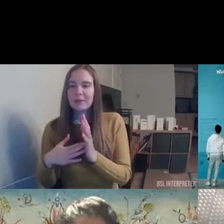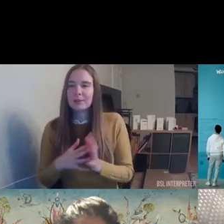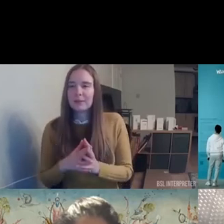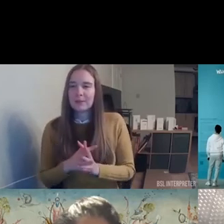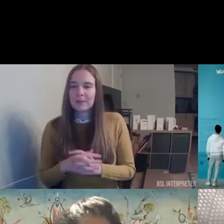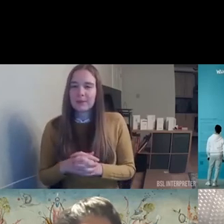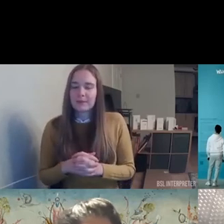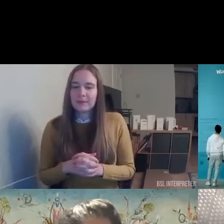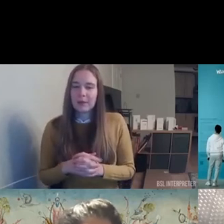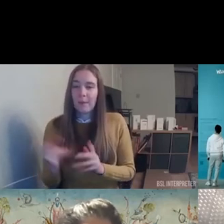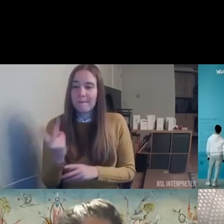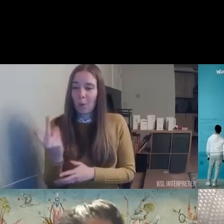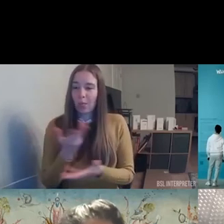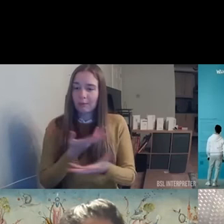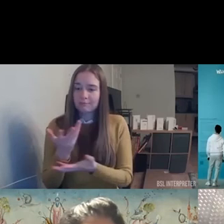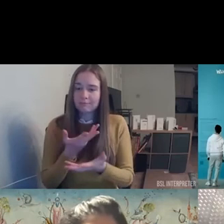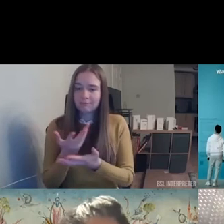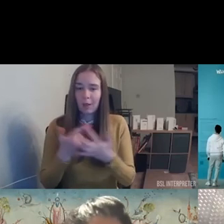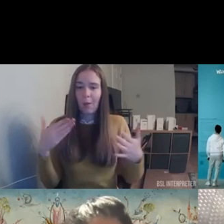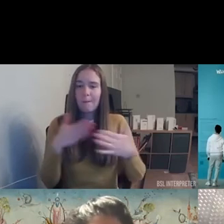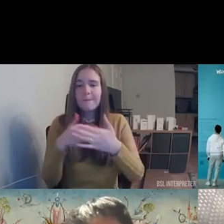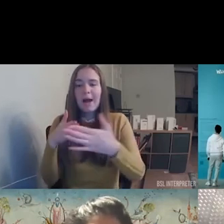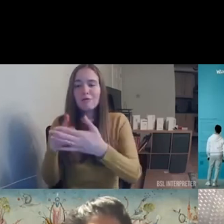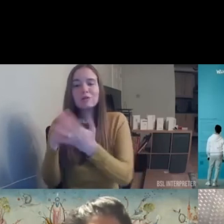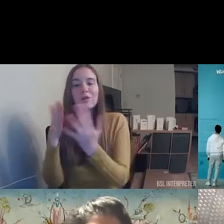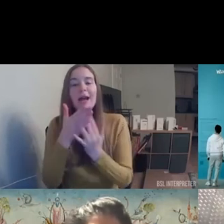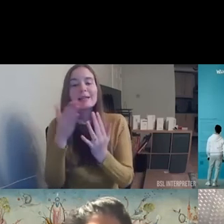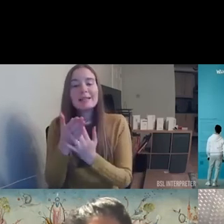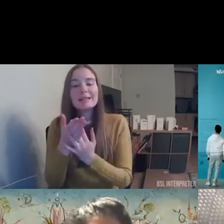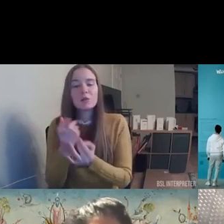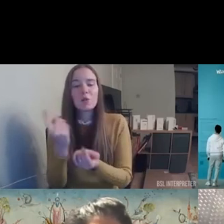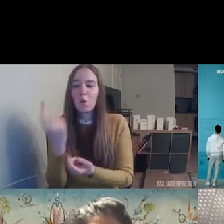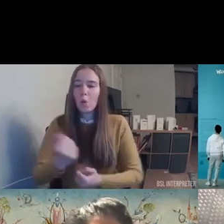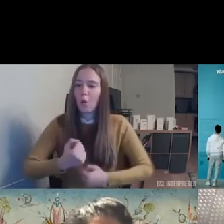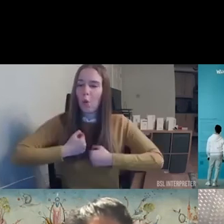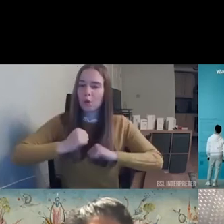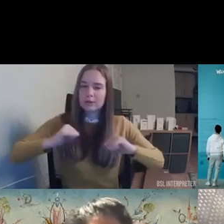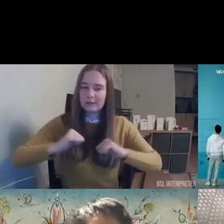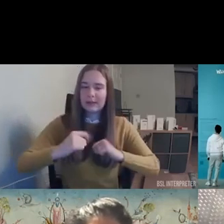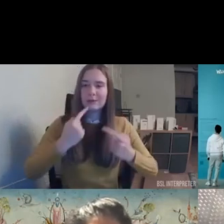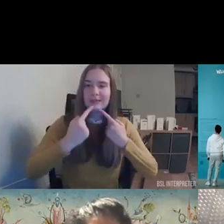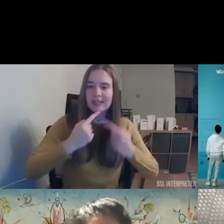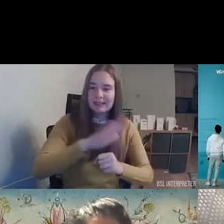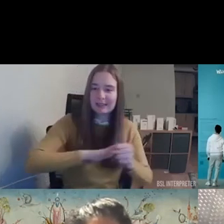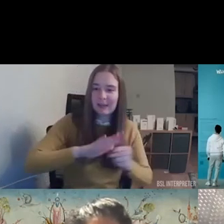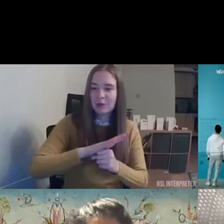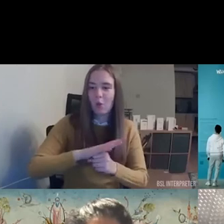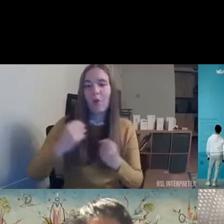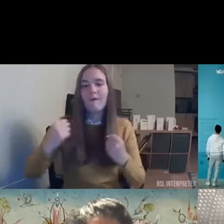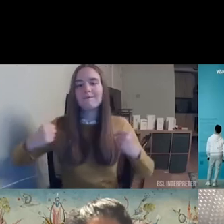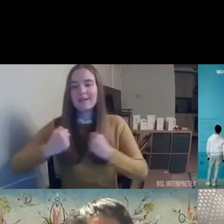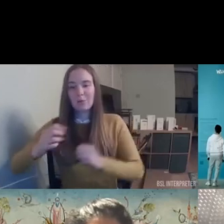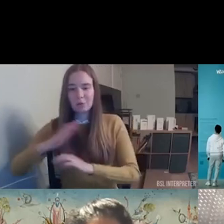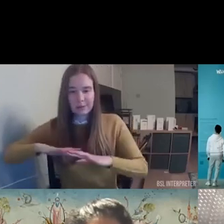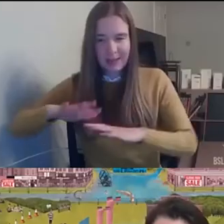a lot about sort of the barriers to access and who owns the space, whether that's the data space or the physical space. Um, and I